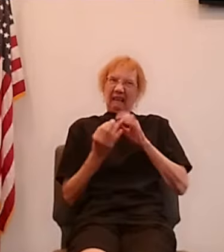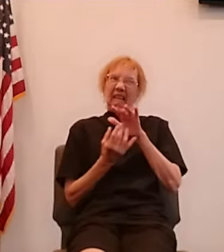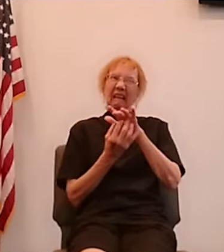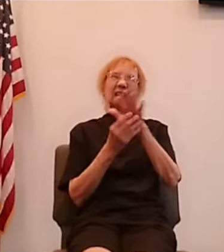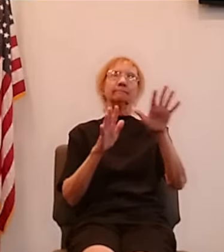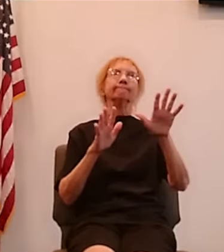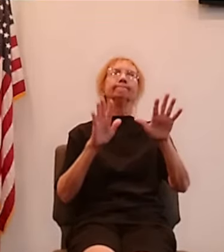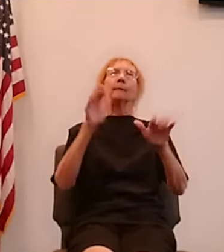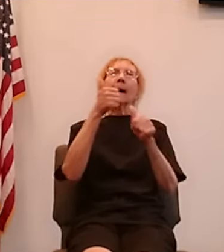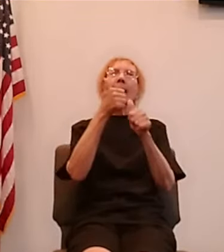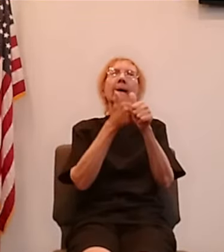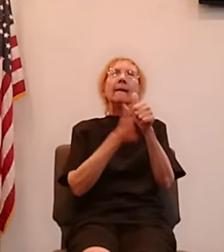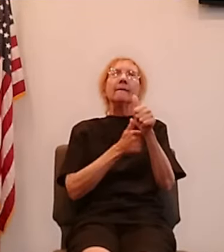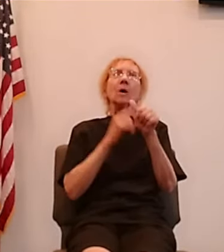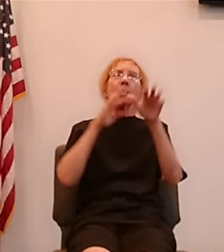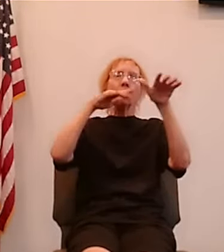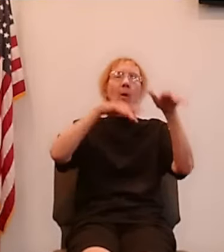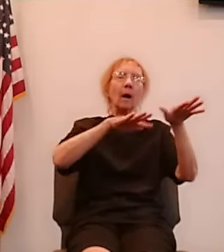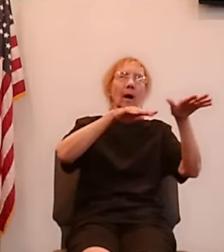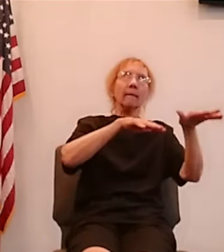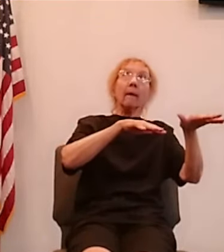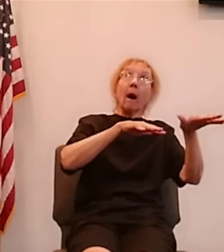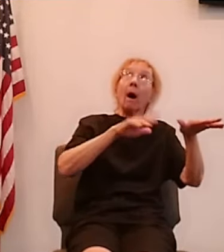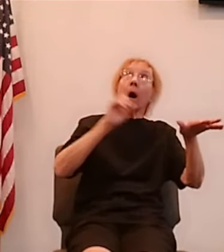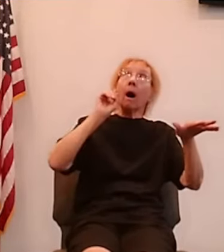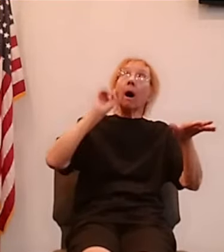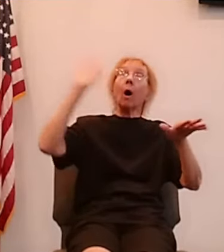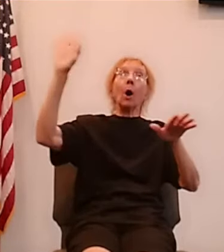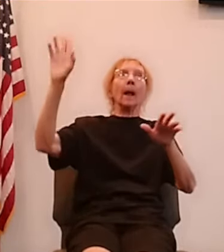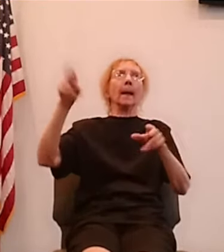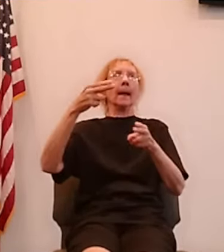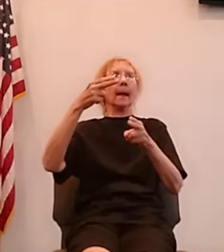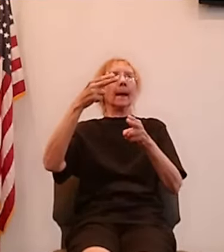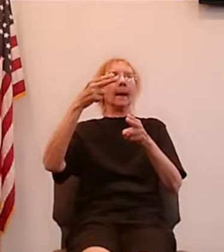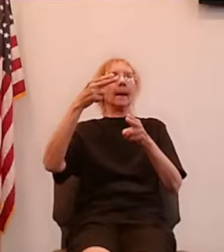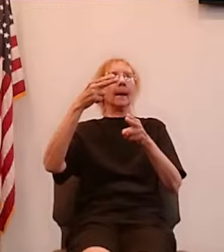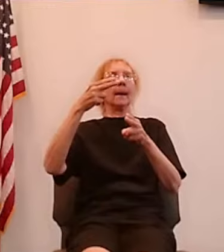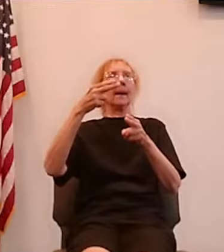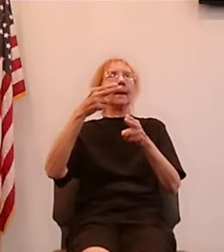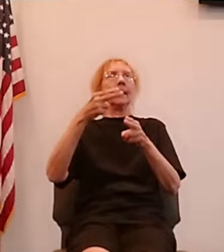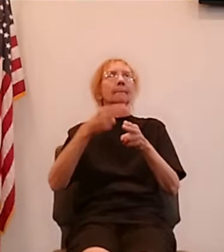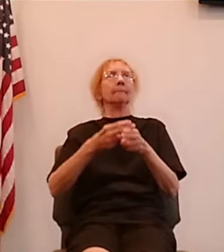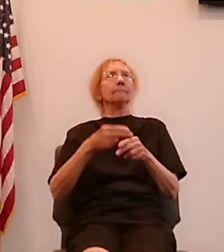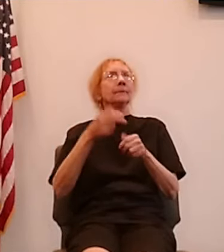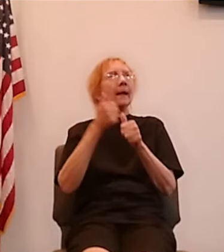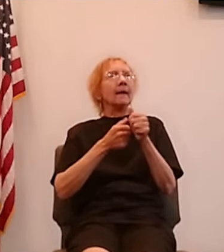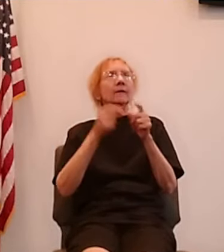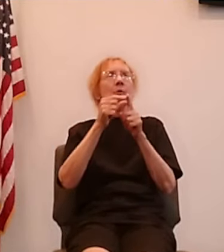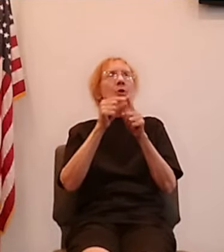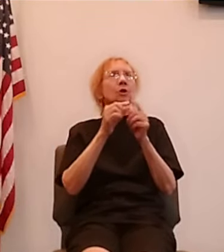every wave. At your name,